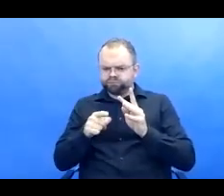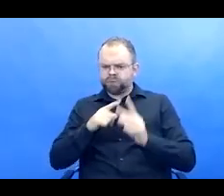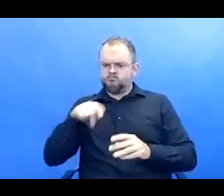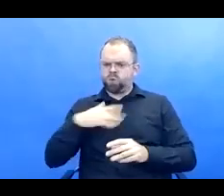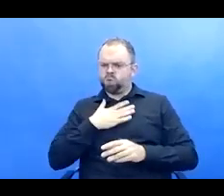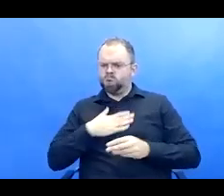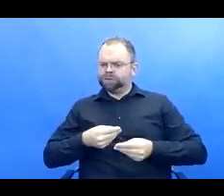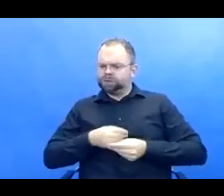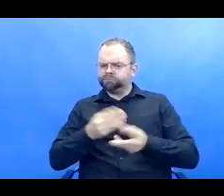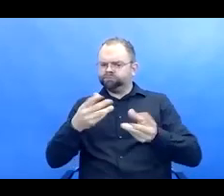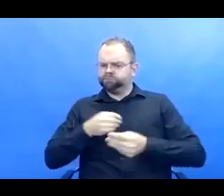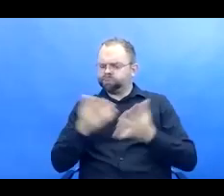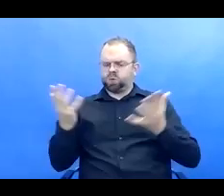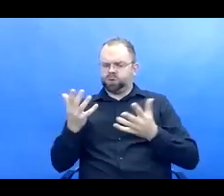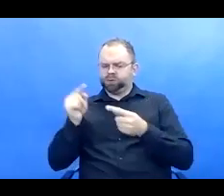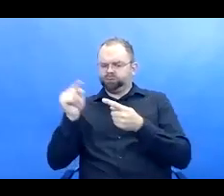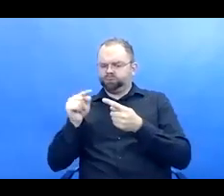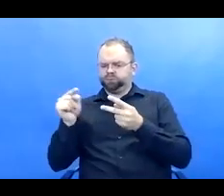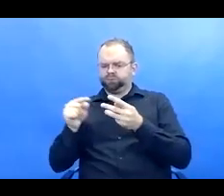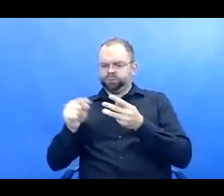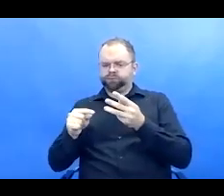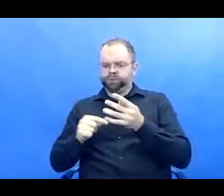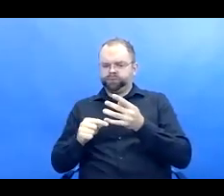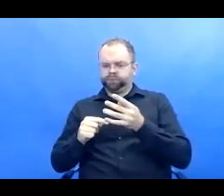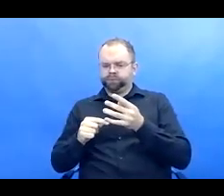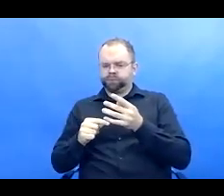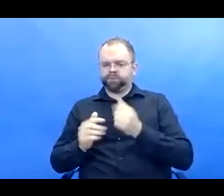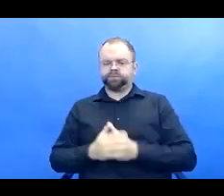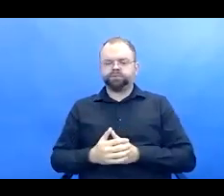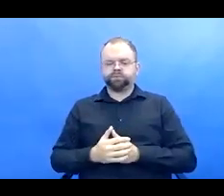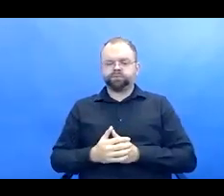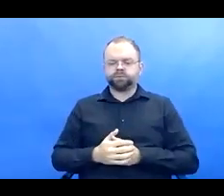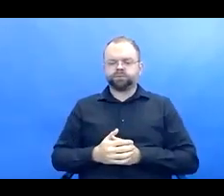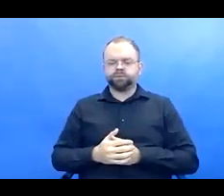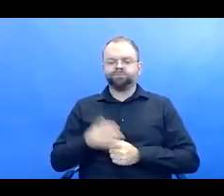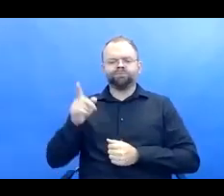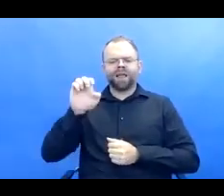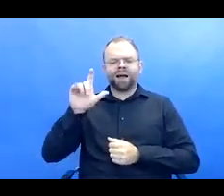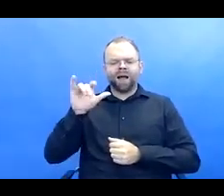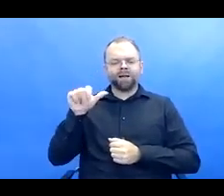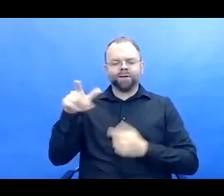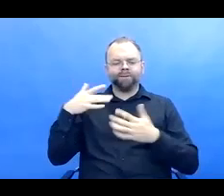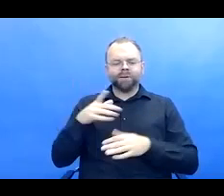how basically making the case for a universal and inclusive social protection investment.